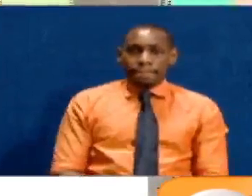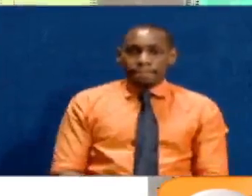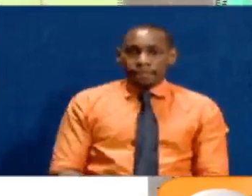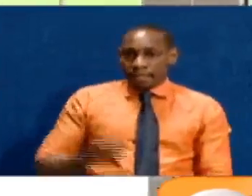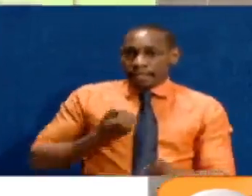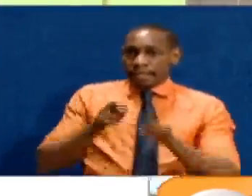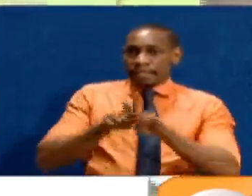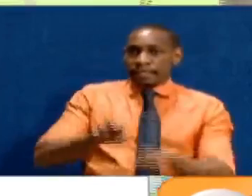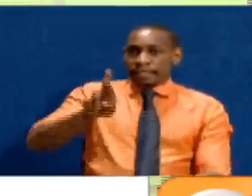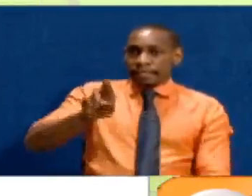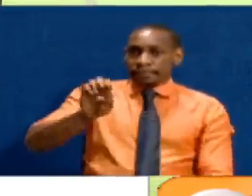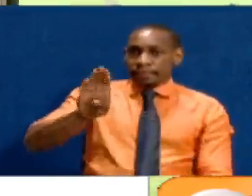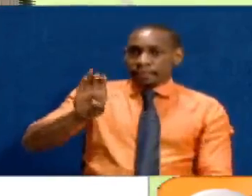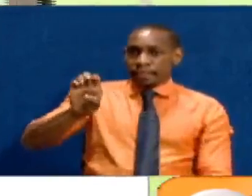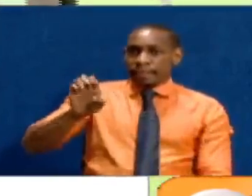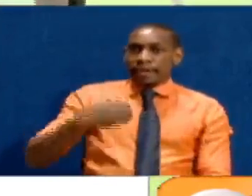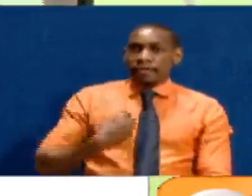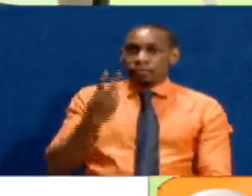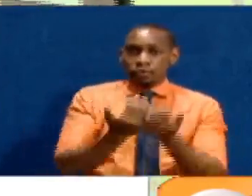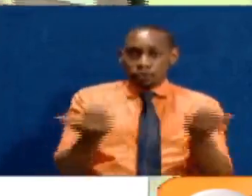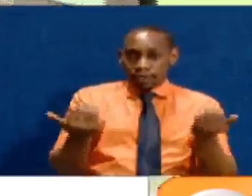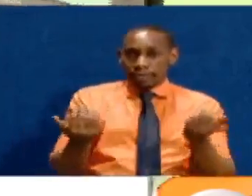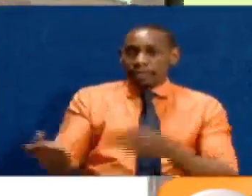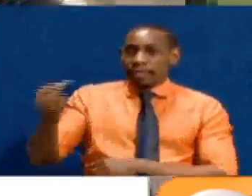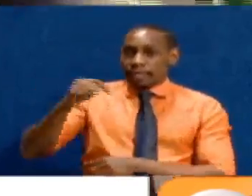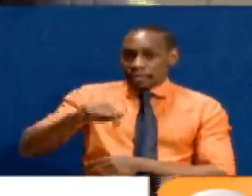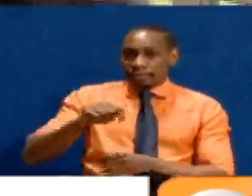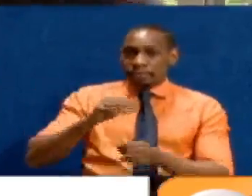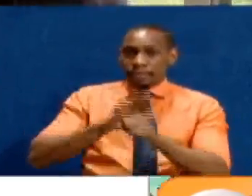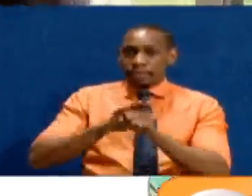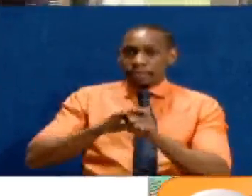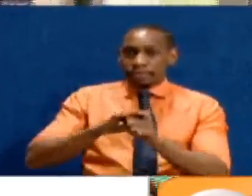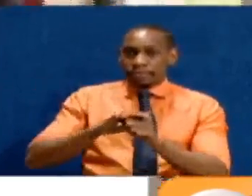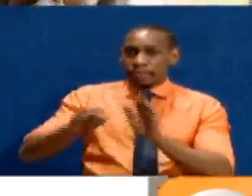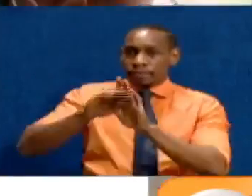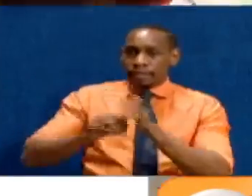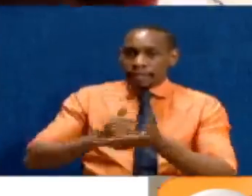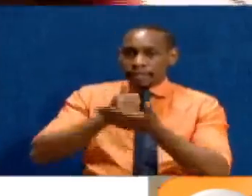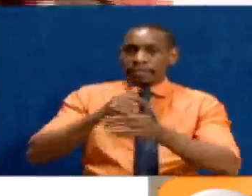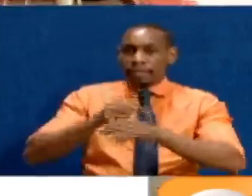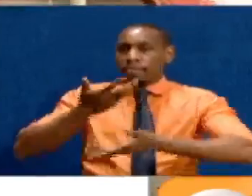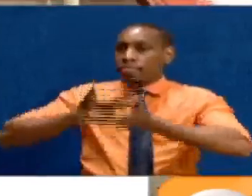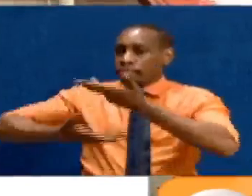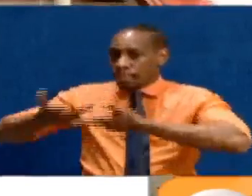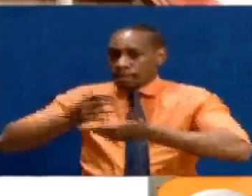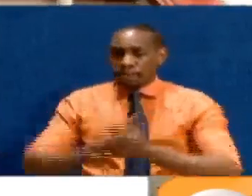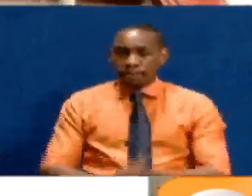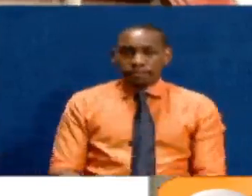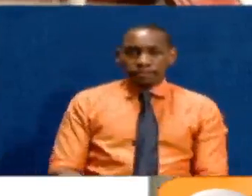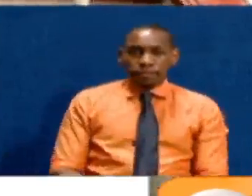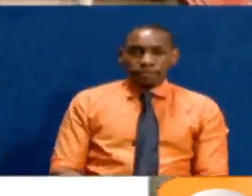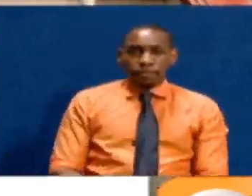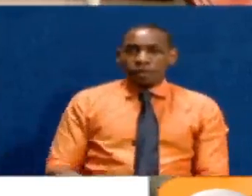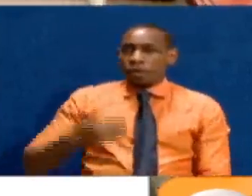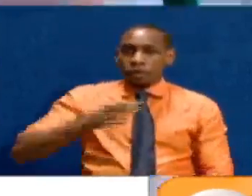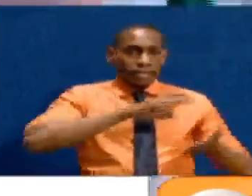Her sister Rebecca, a single mom of two, comes for most sessions to help pass the time. Mostly I read,